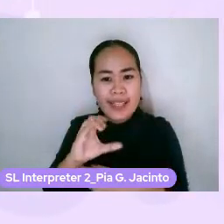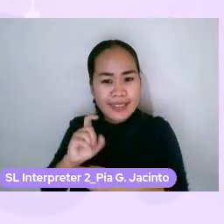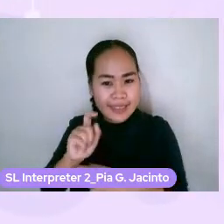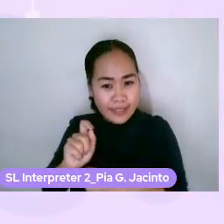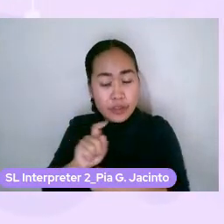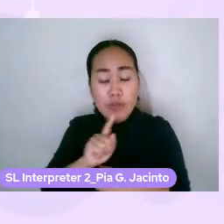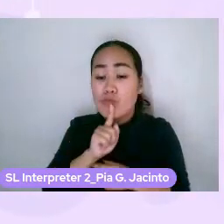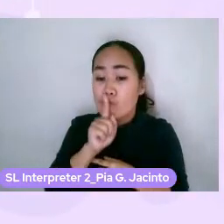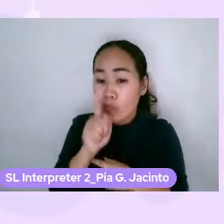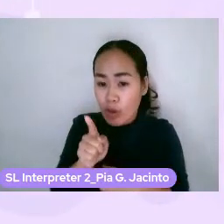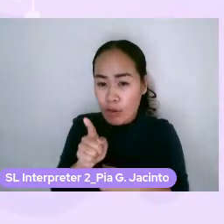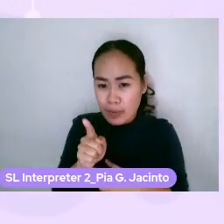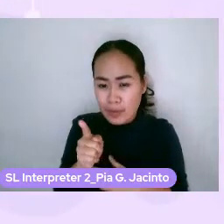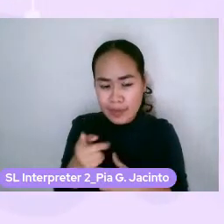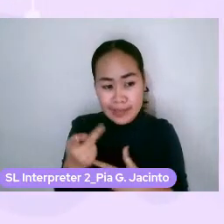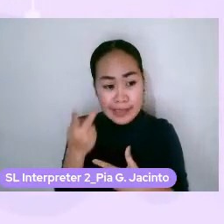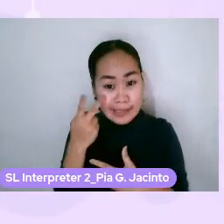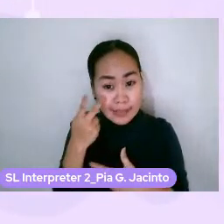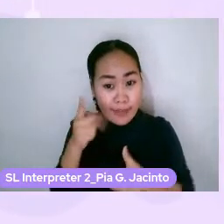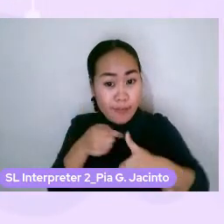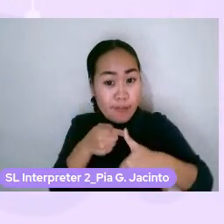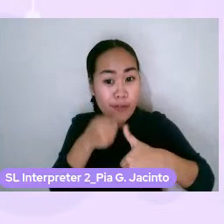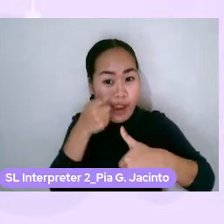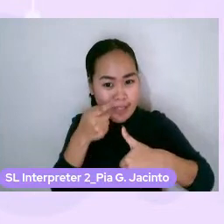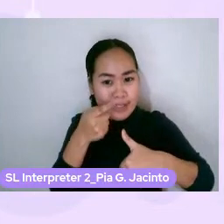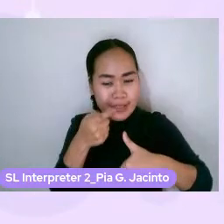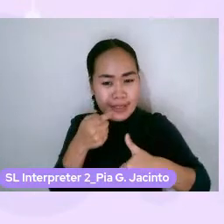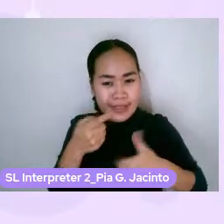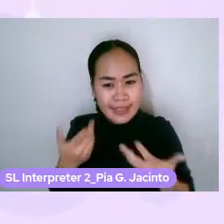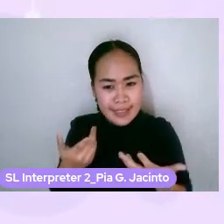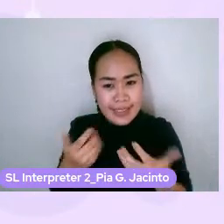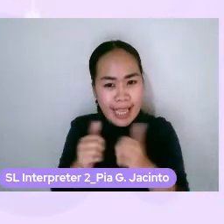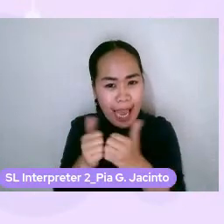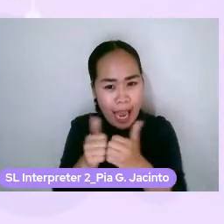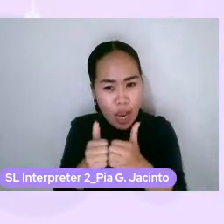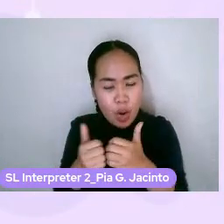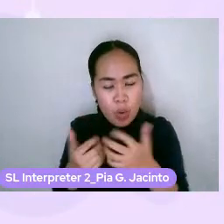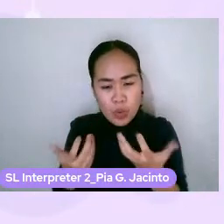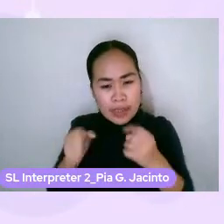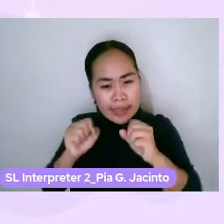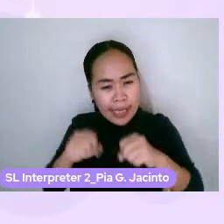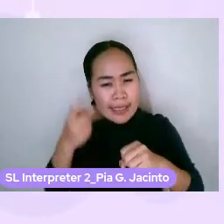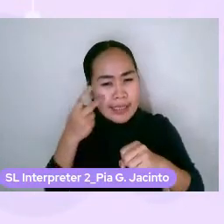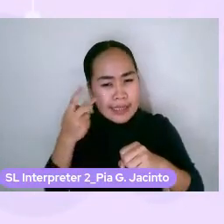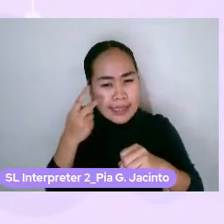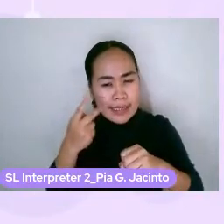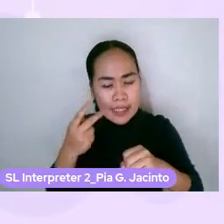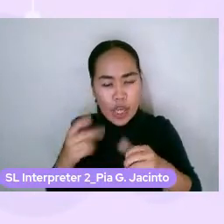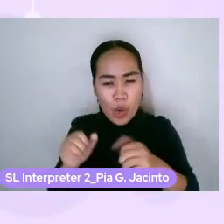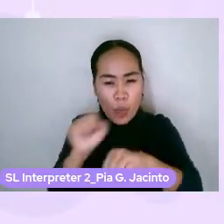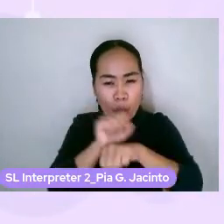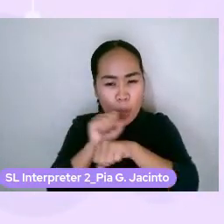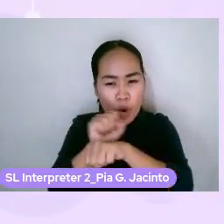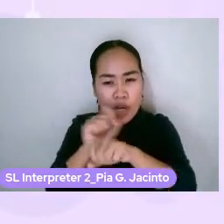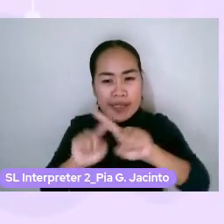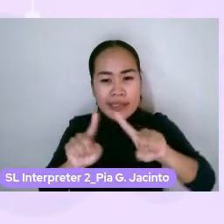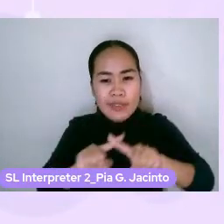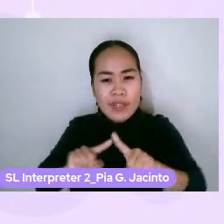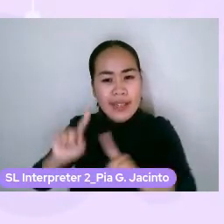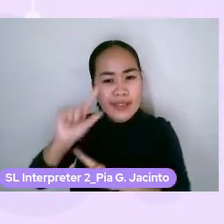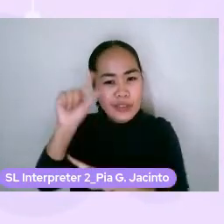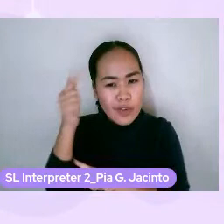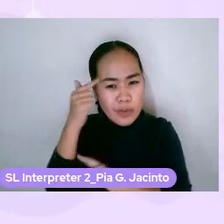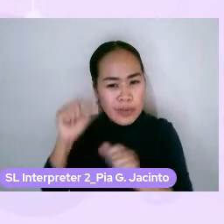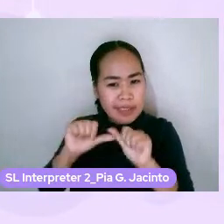saw in the first episode how government agencies work to enable and empower women through ICT and technology, from